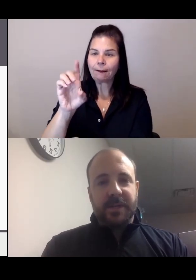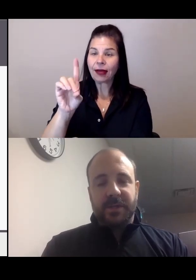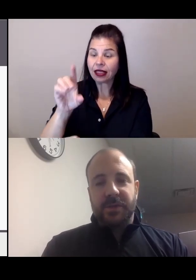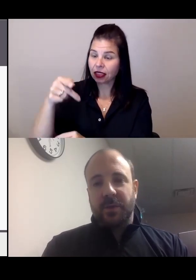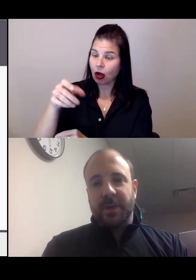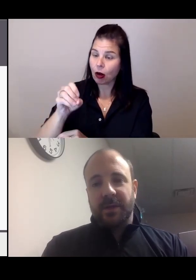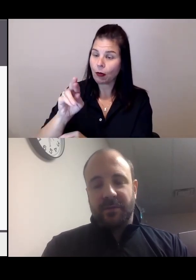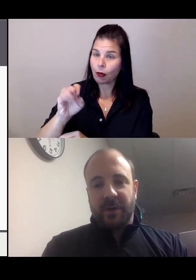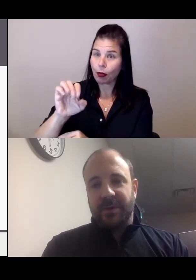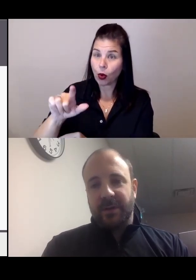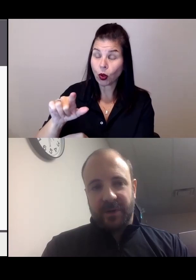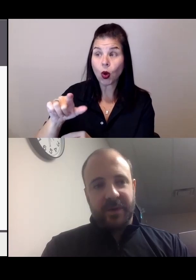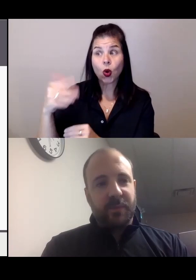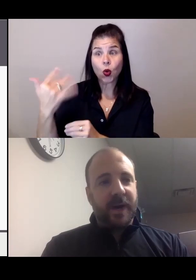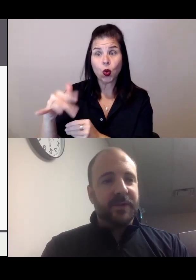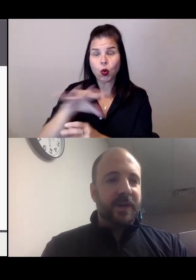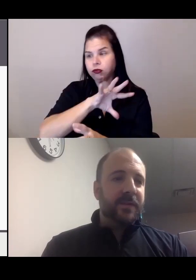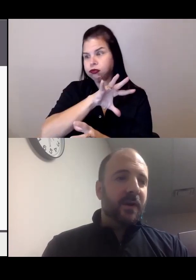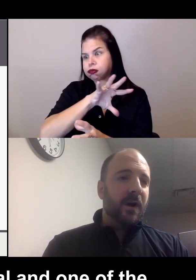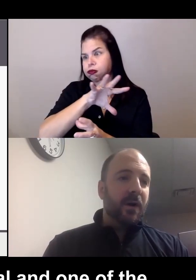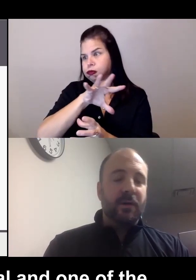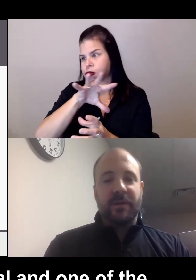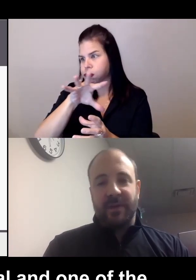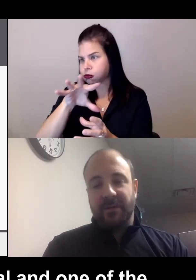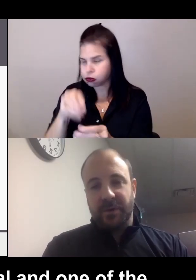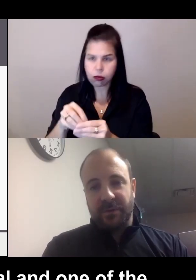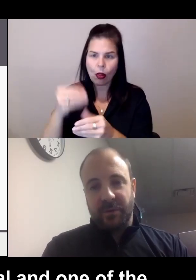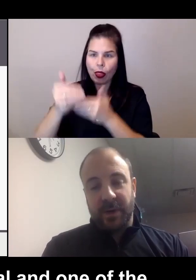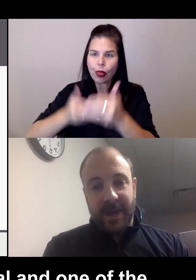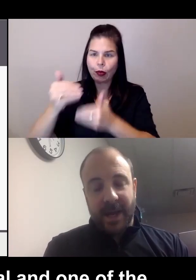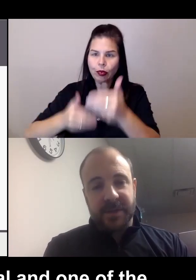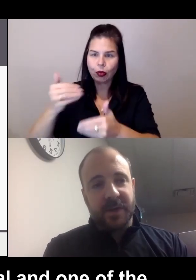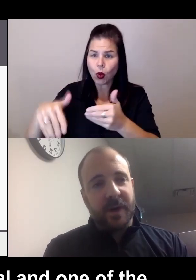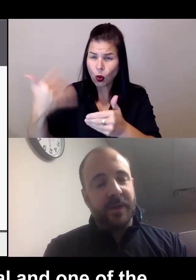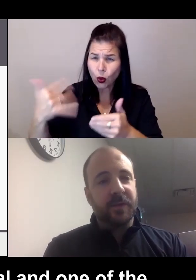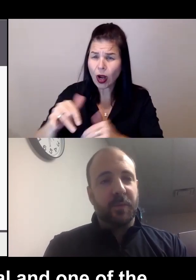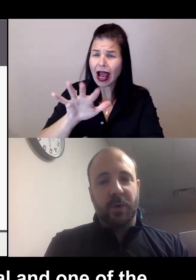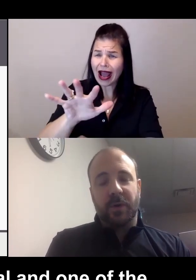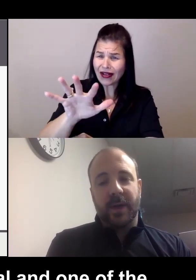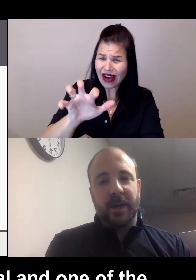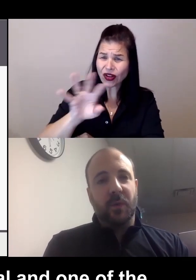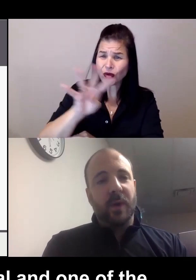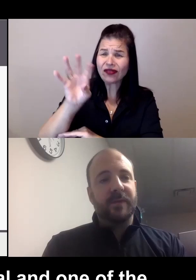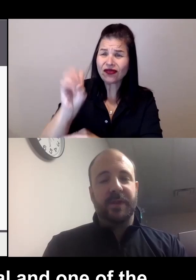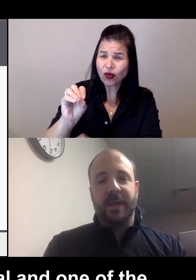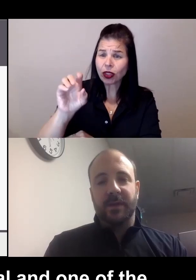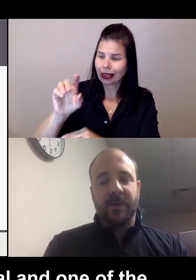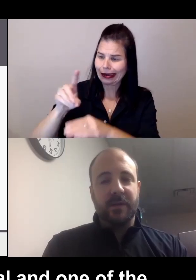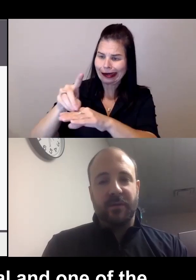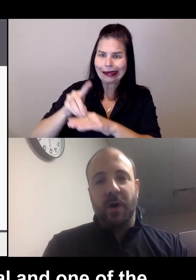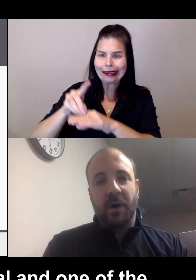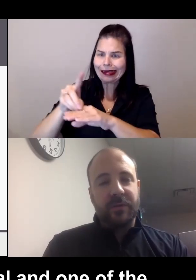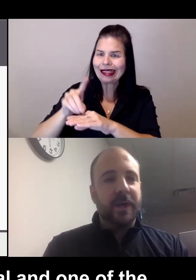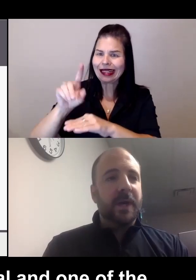also is an extremely involved and evolving process. There are over 540 tasks on this portal, and one of the